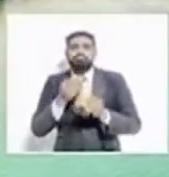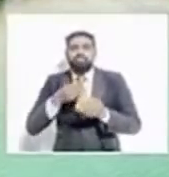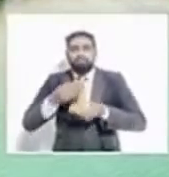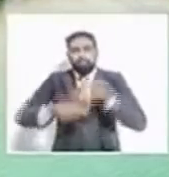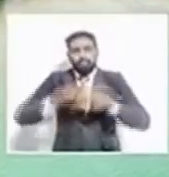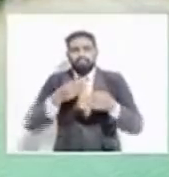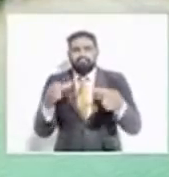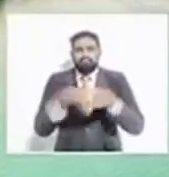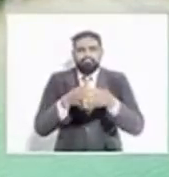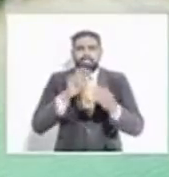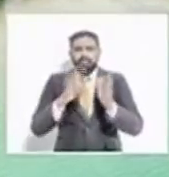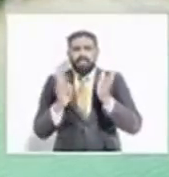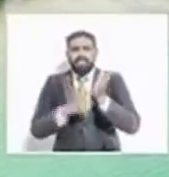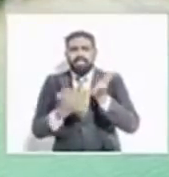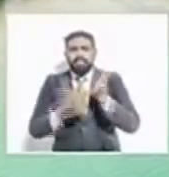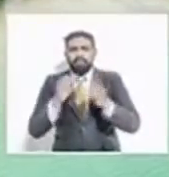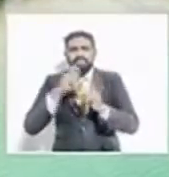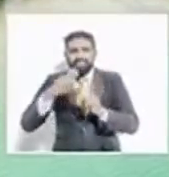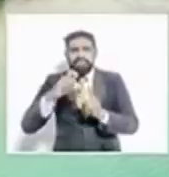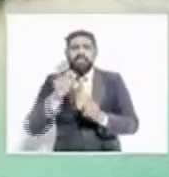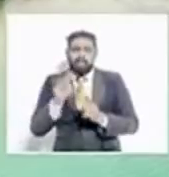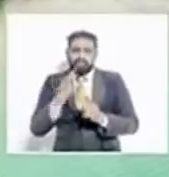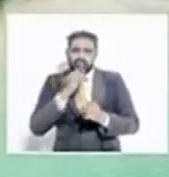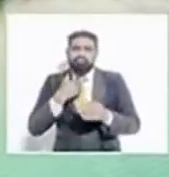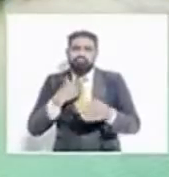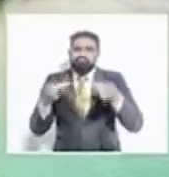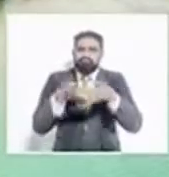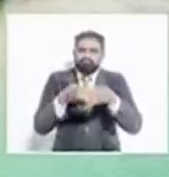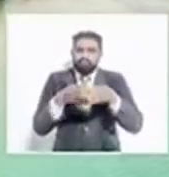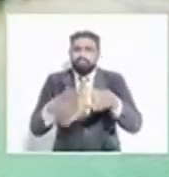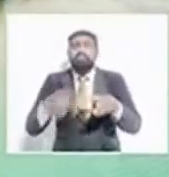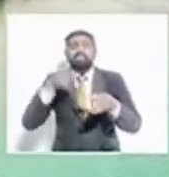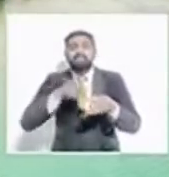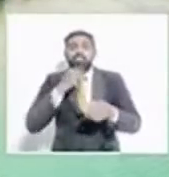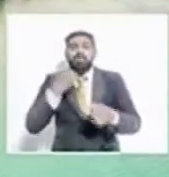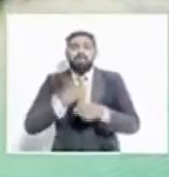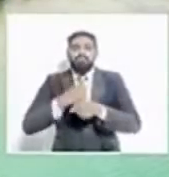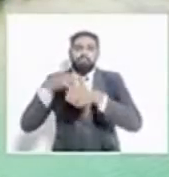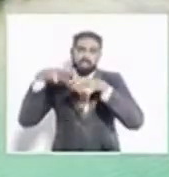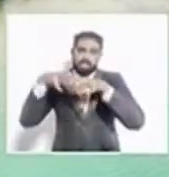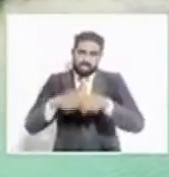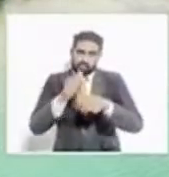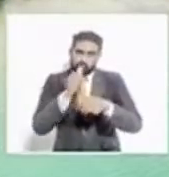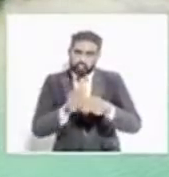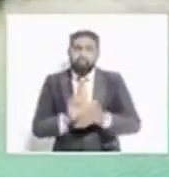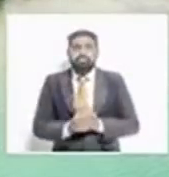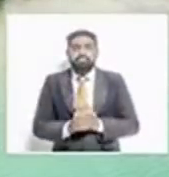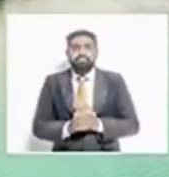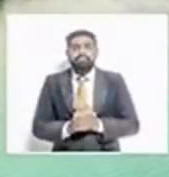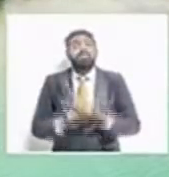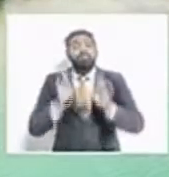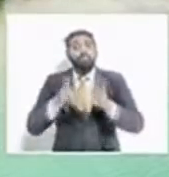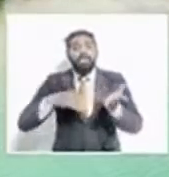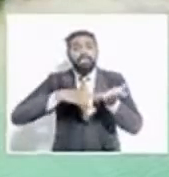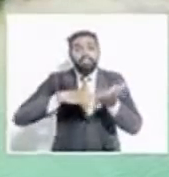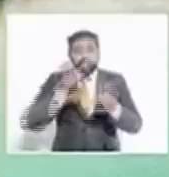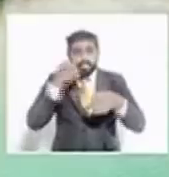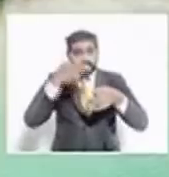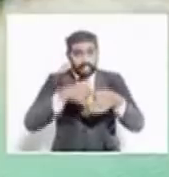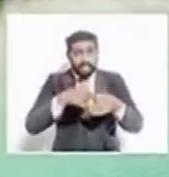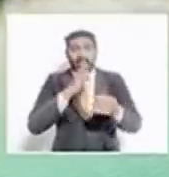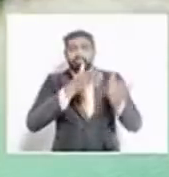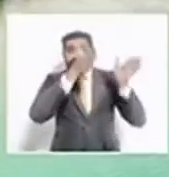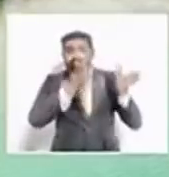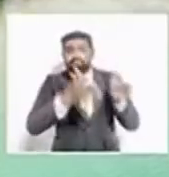India, a state-owned enterprise. A majority of the stake of the Trincomalee oil tanks are now owned by a joint venture